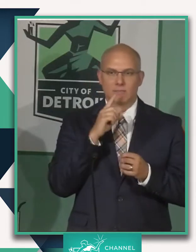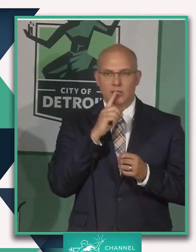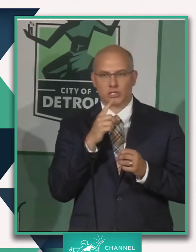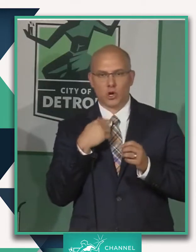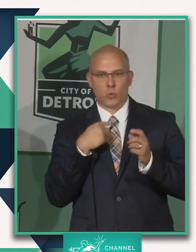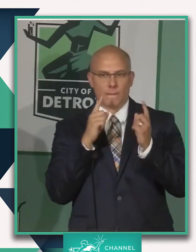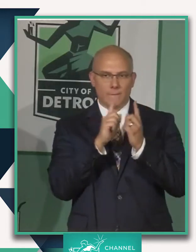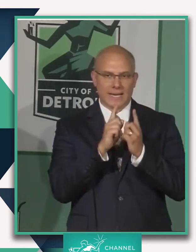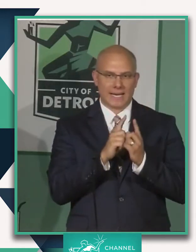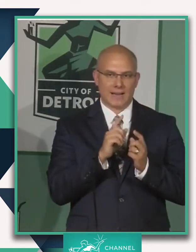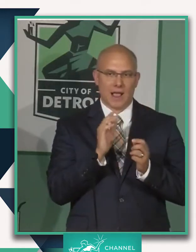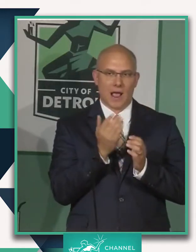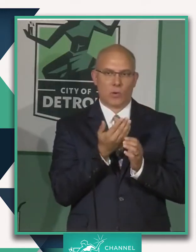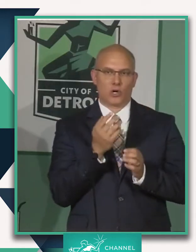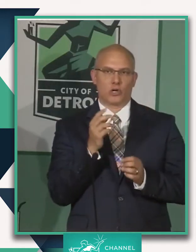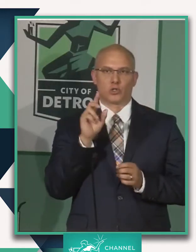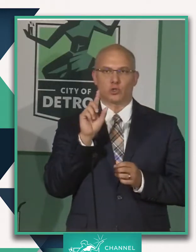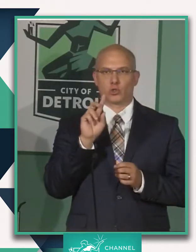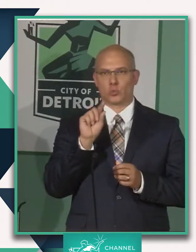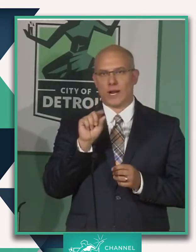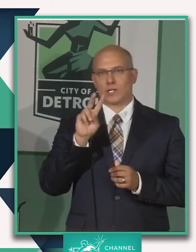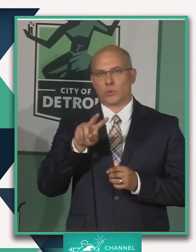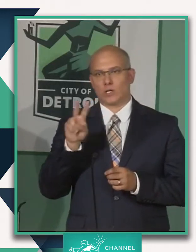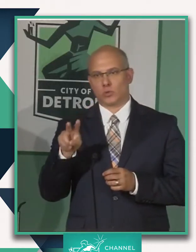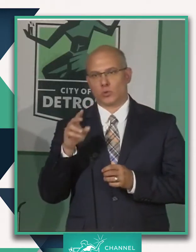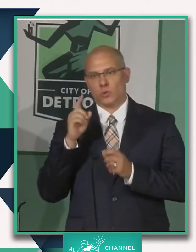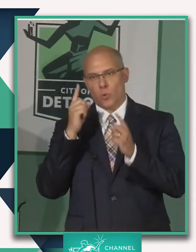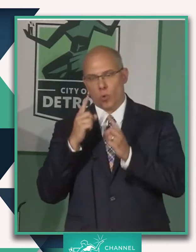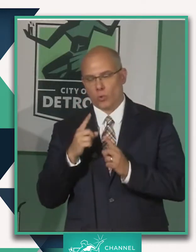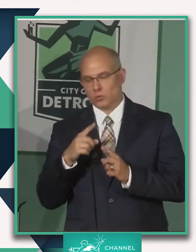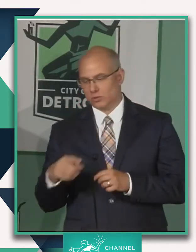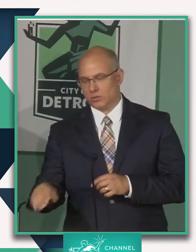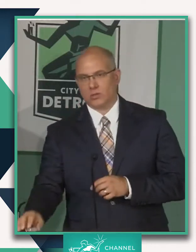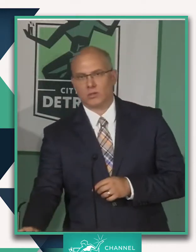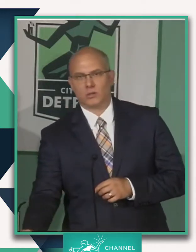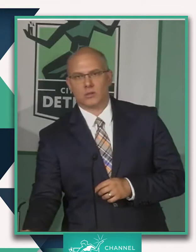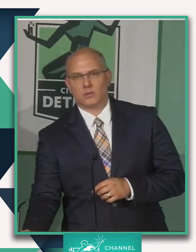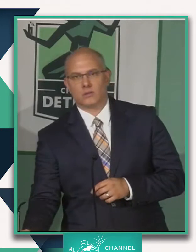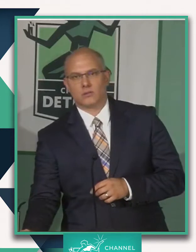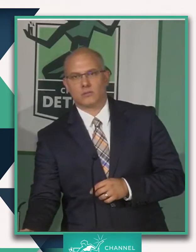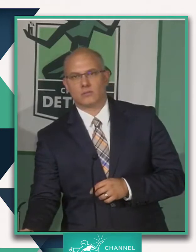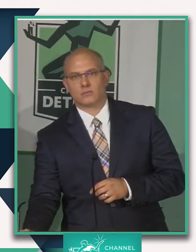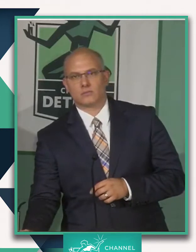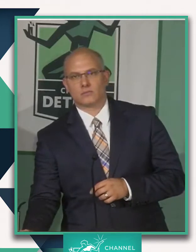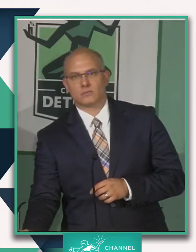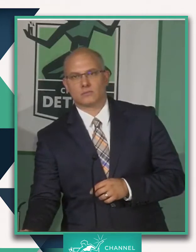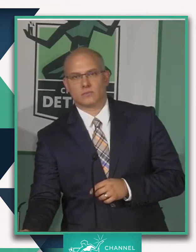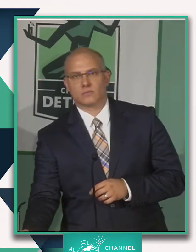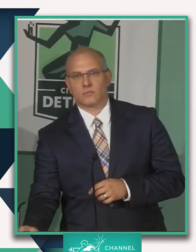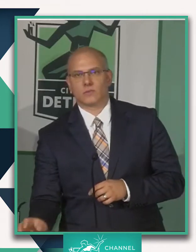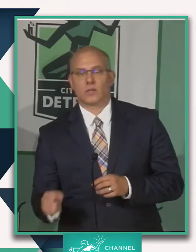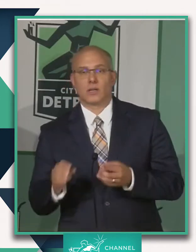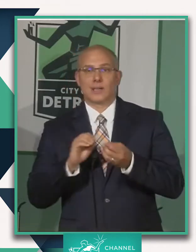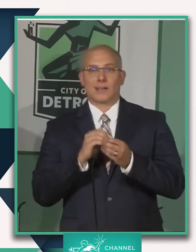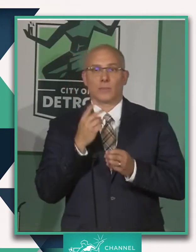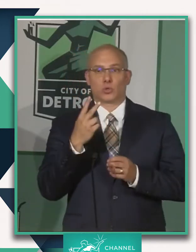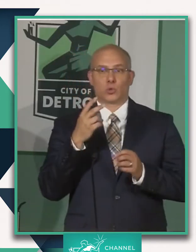We want the community to evaluate our offices. We want to meet our 2022 goals.